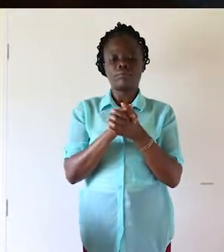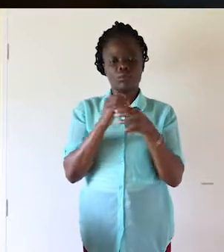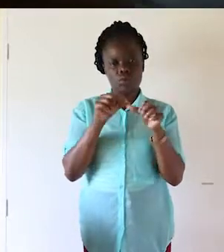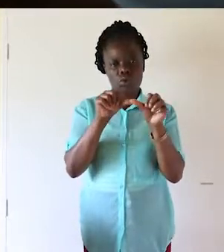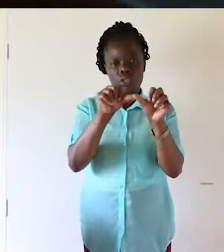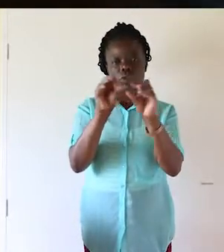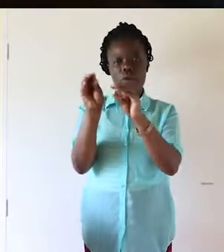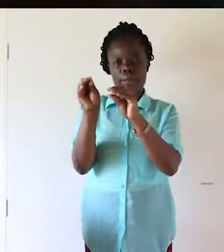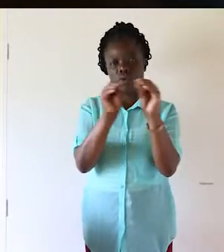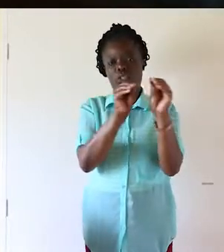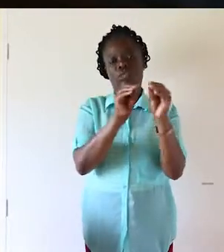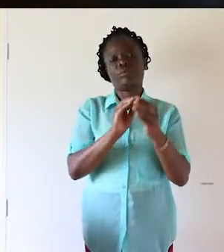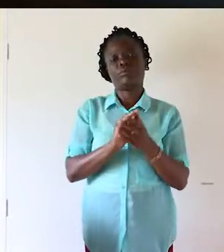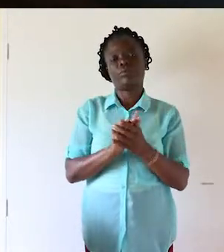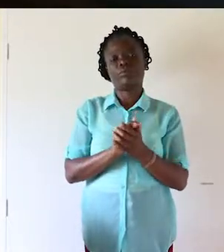Continue, push.